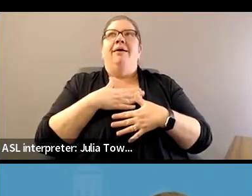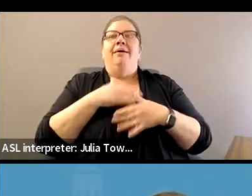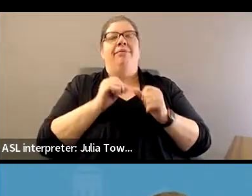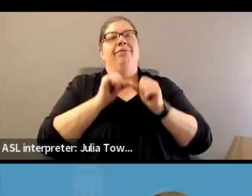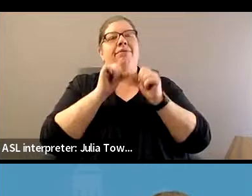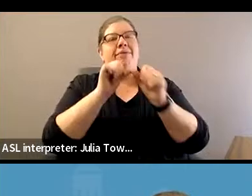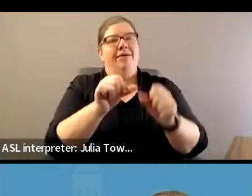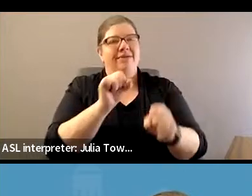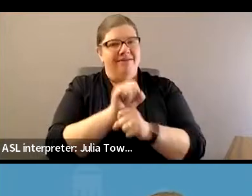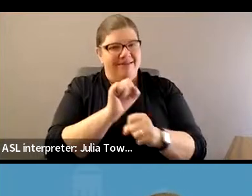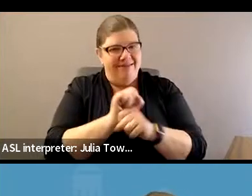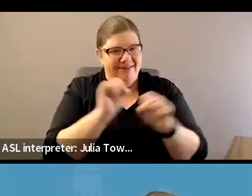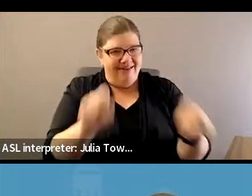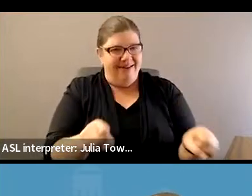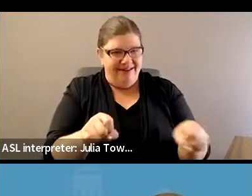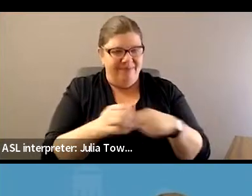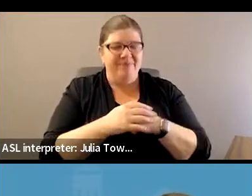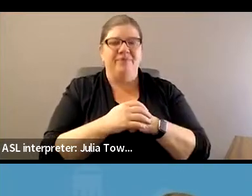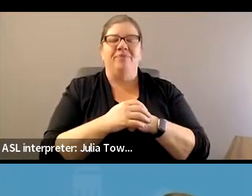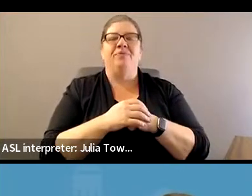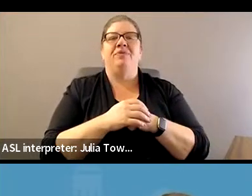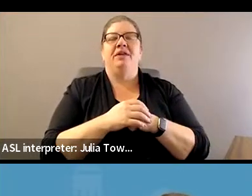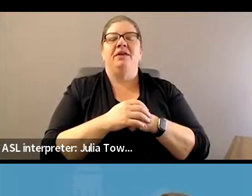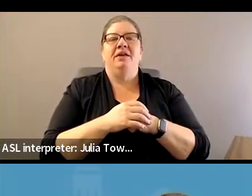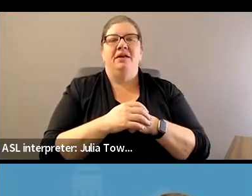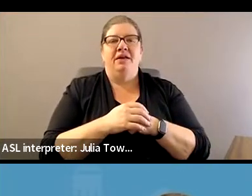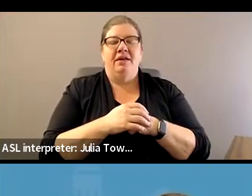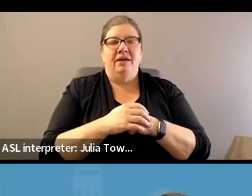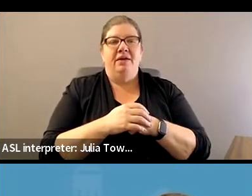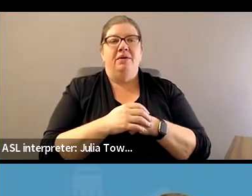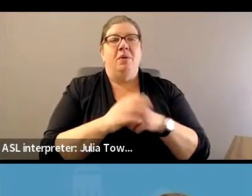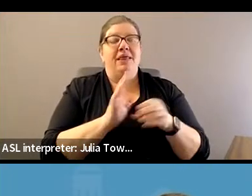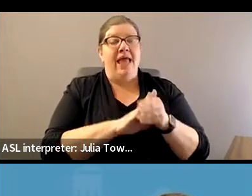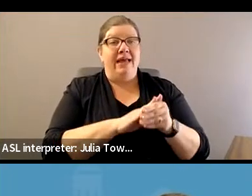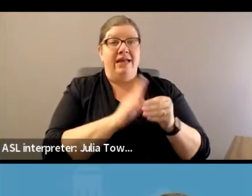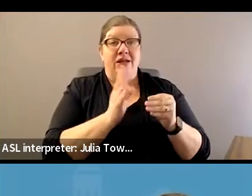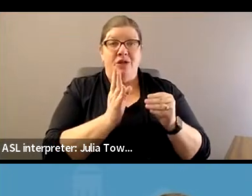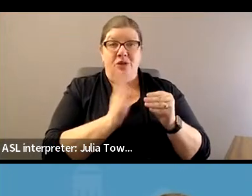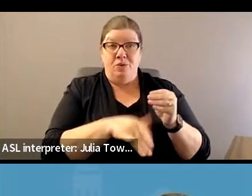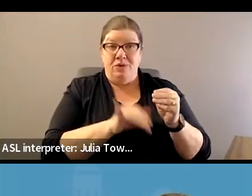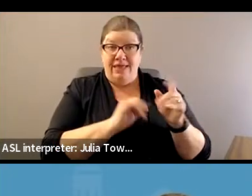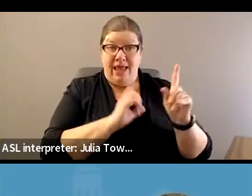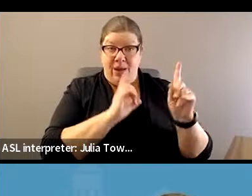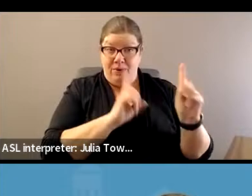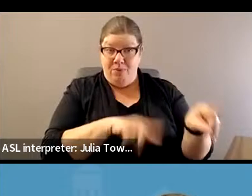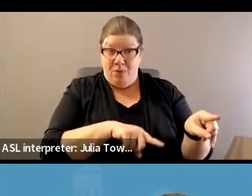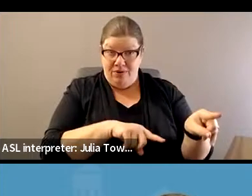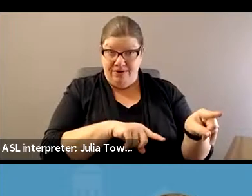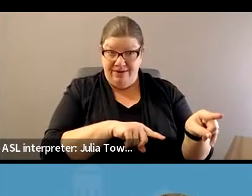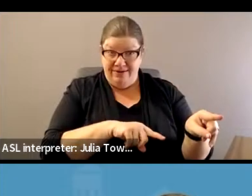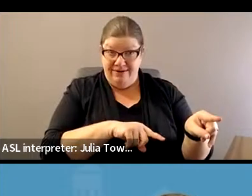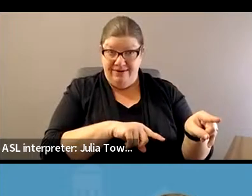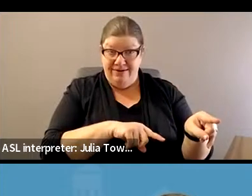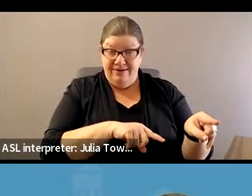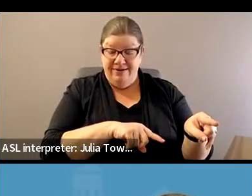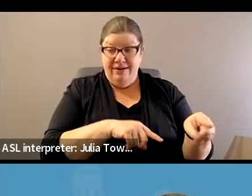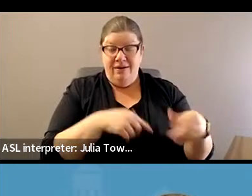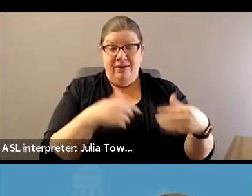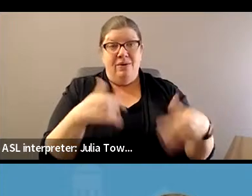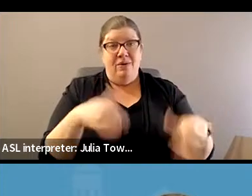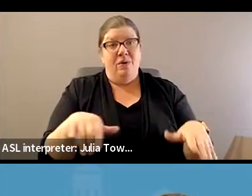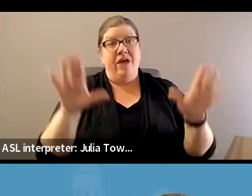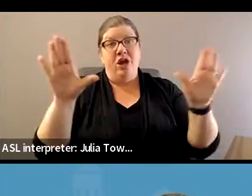Exactly. So, all right, well, that concludes that report. And we've had a